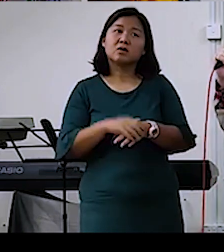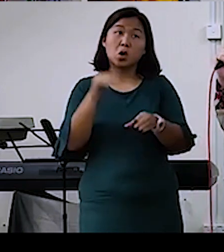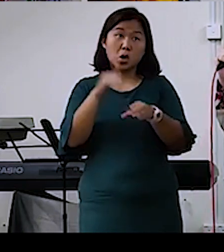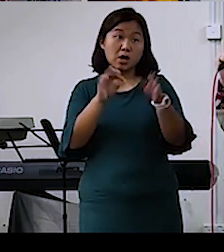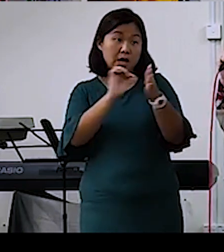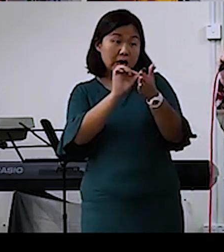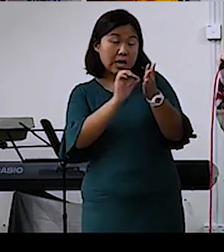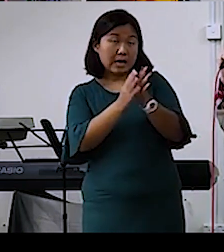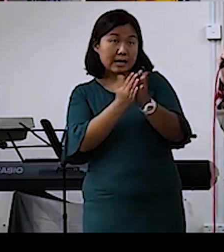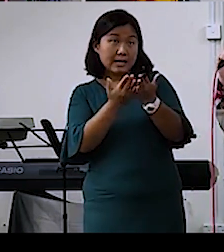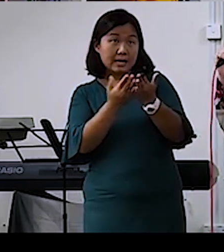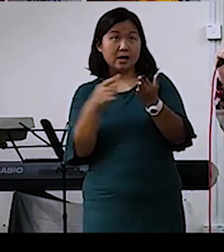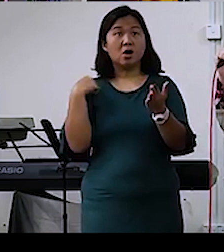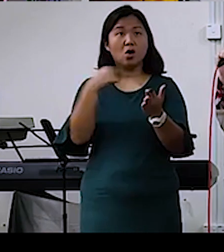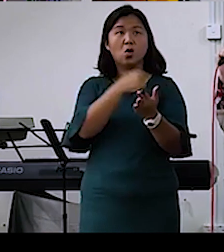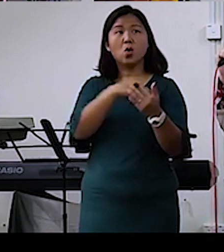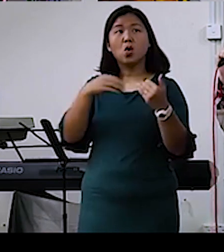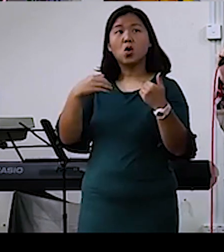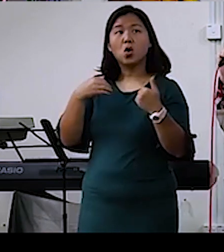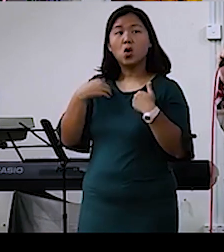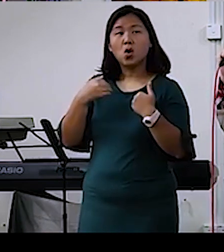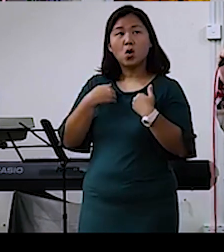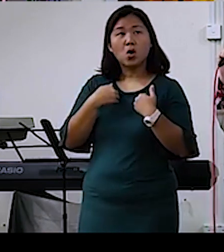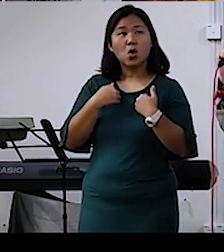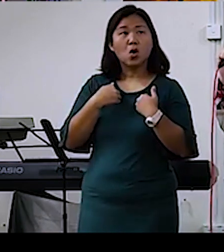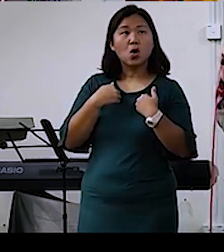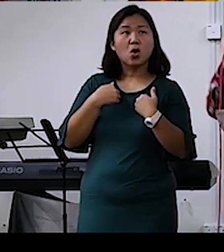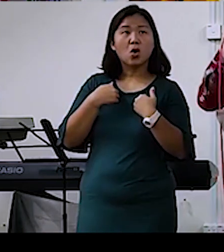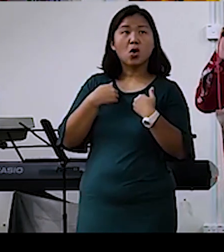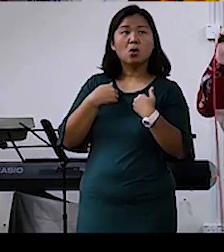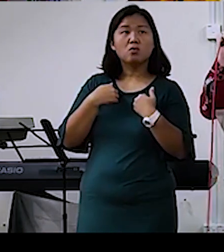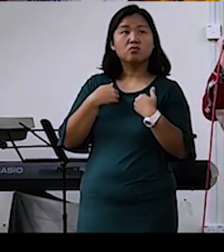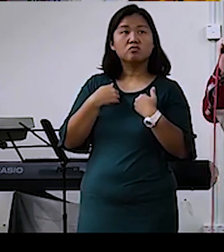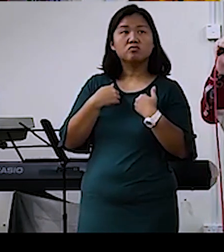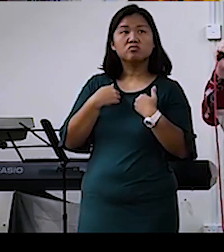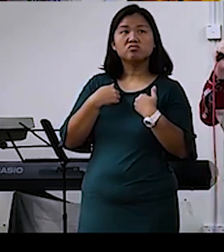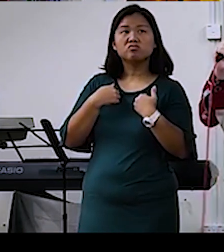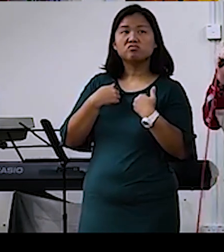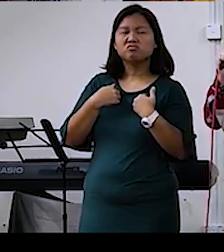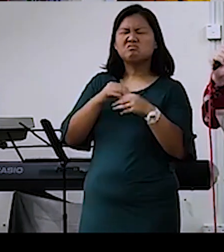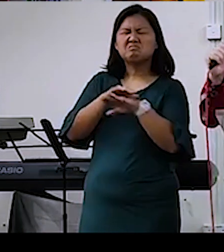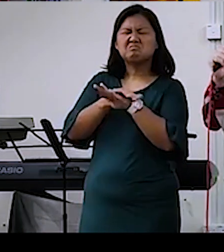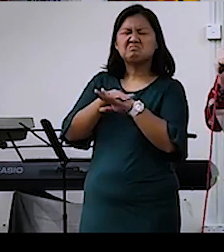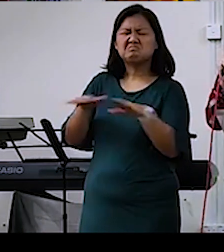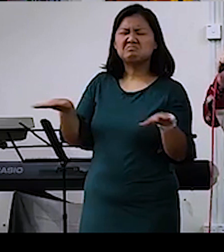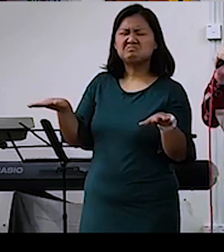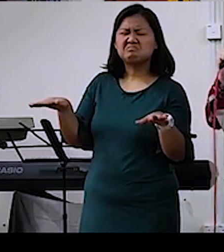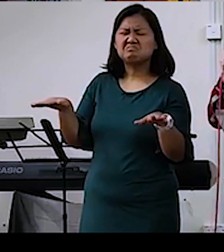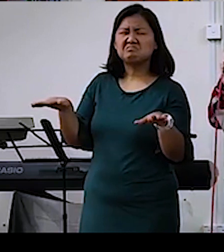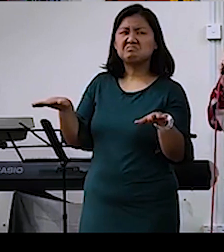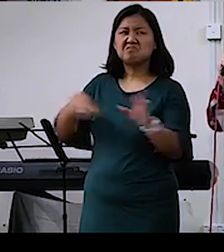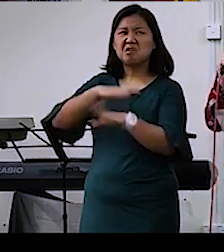scriptures. Okay? But we have renounced the hidden things of shame. Meaning the things that's not of God. Sickness,